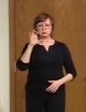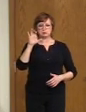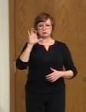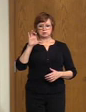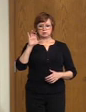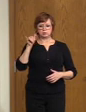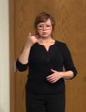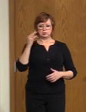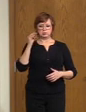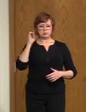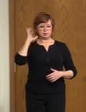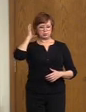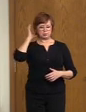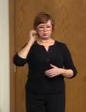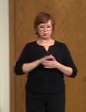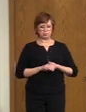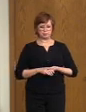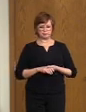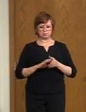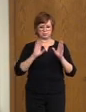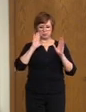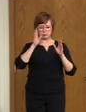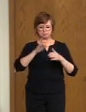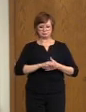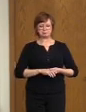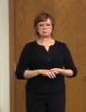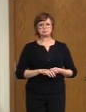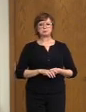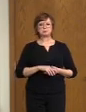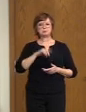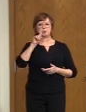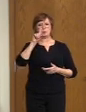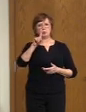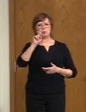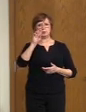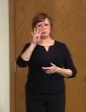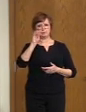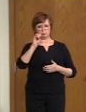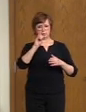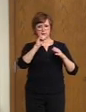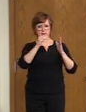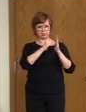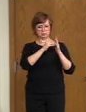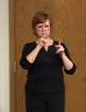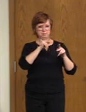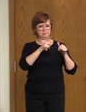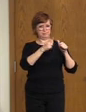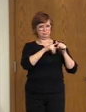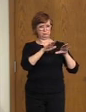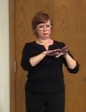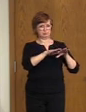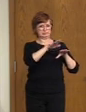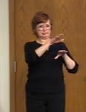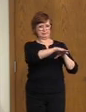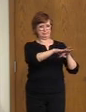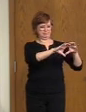Hi, I am wondering, there are about 140,000 people in that first phase of the vaccine